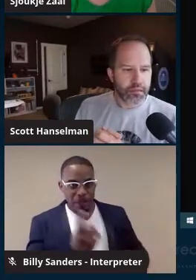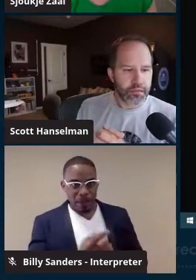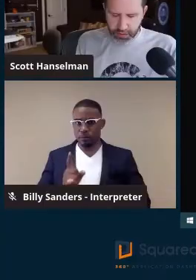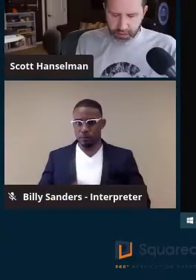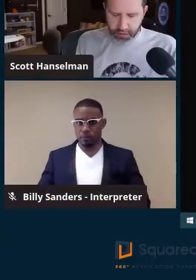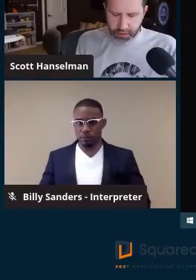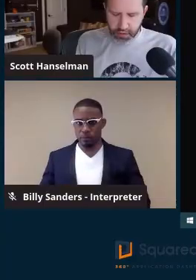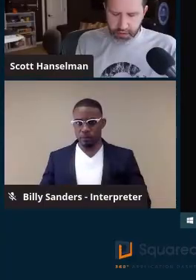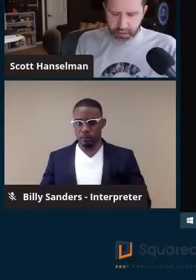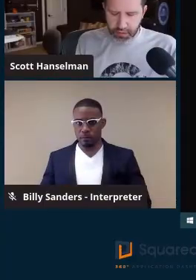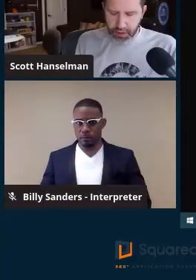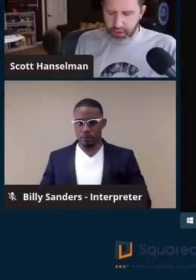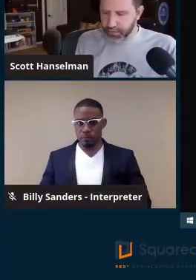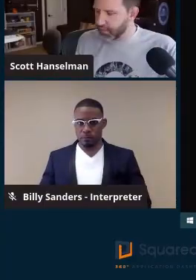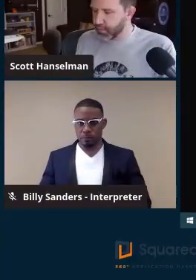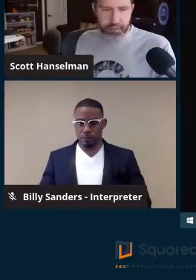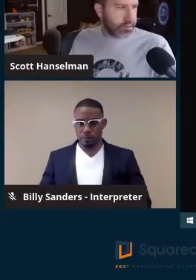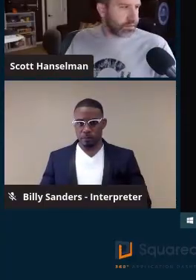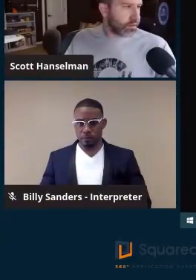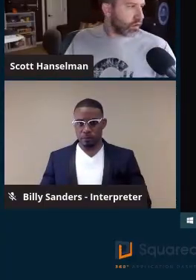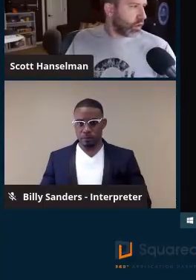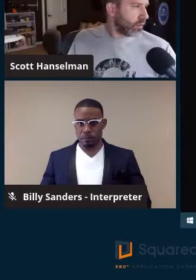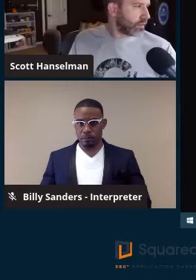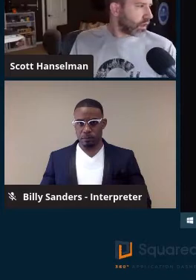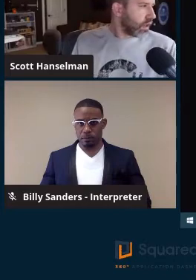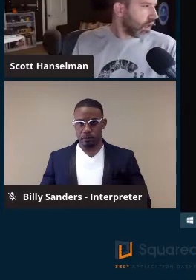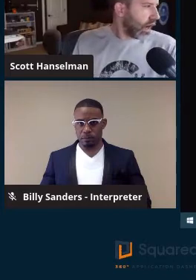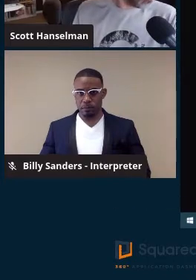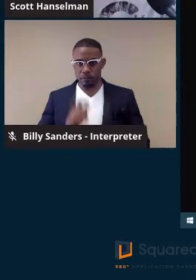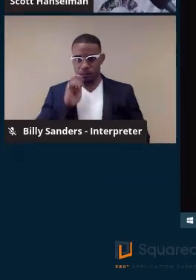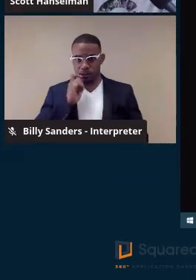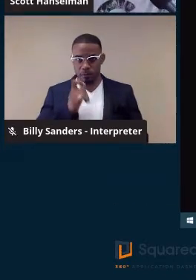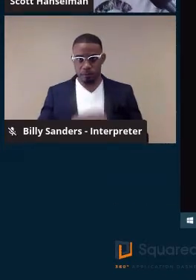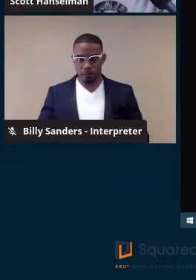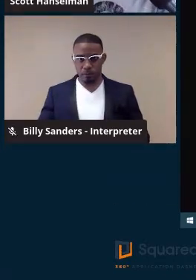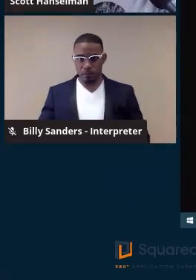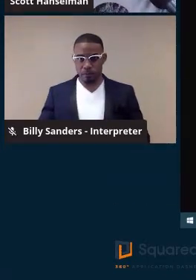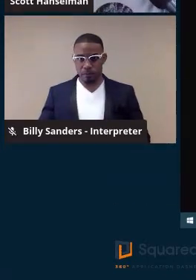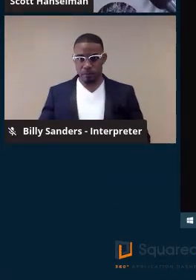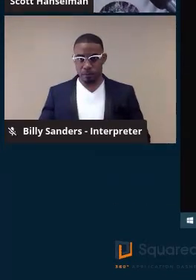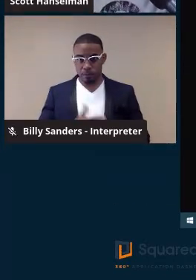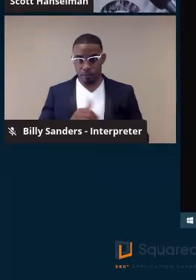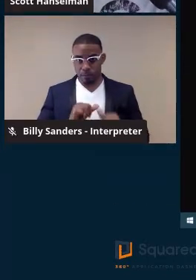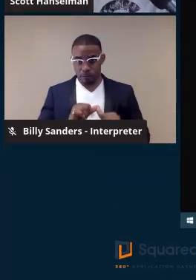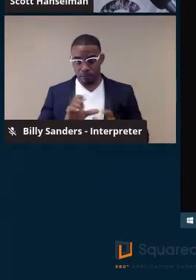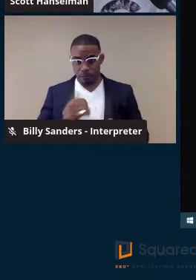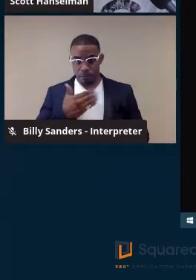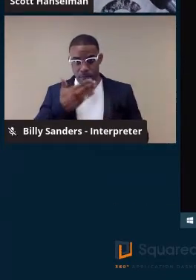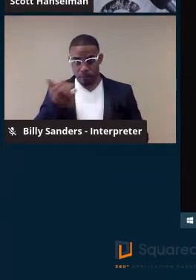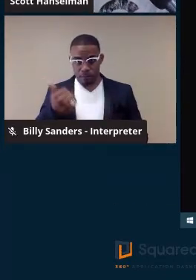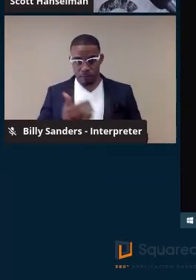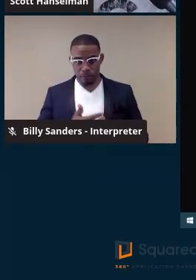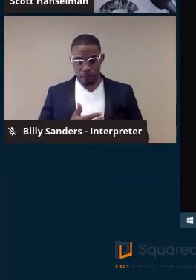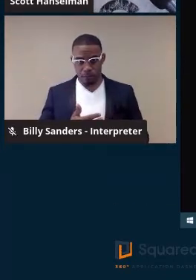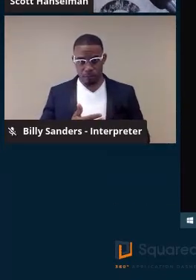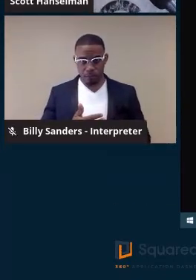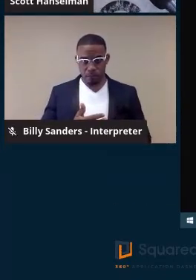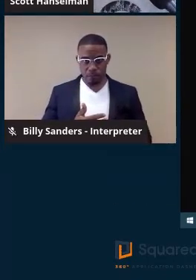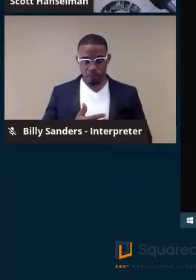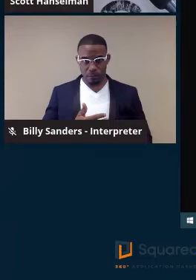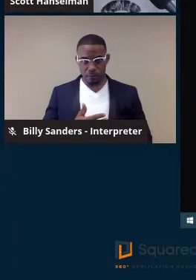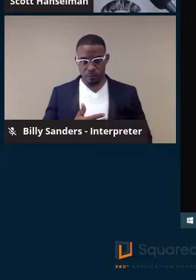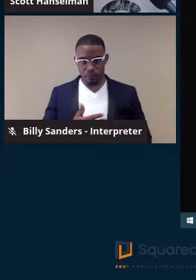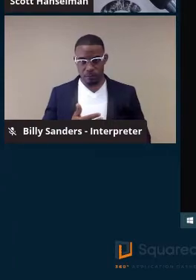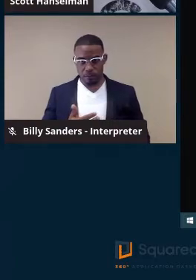Oh. Okay. Cool. I will continue and we'll do our best. Okay.